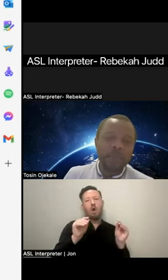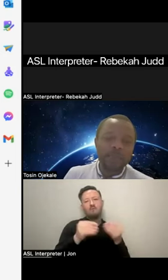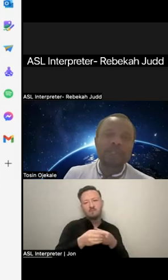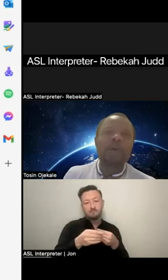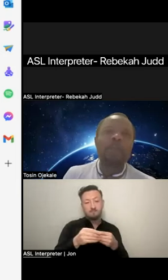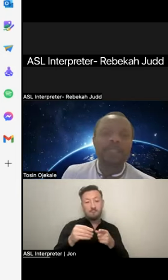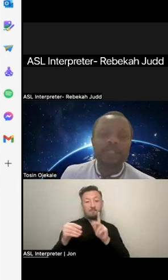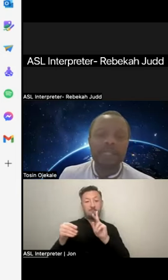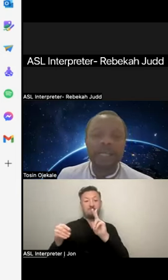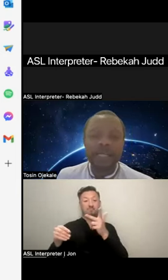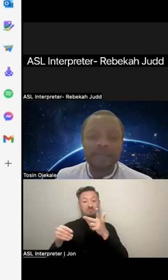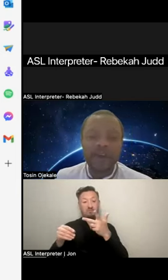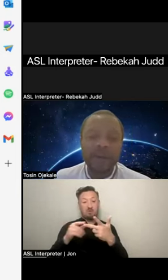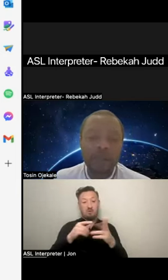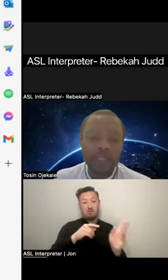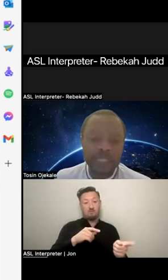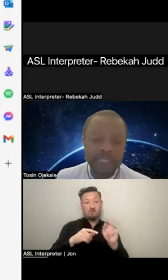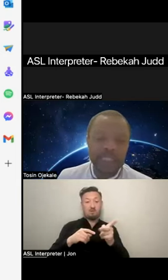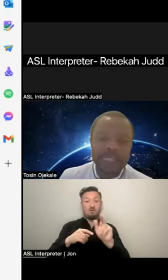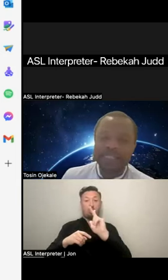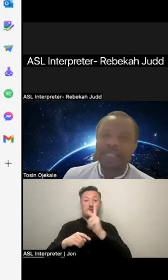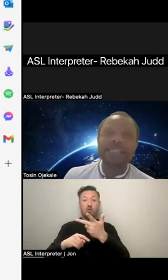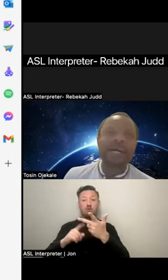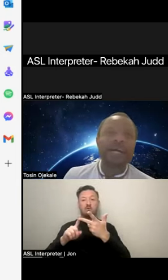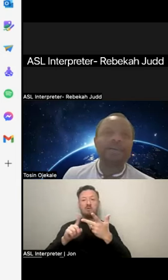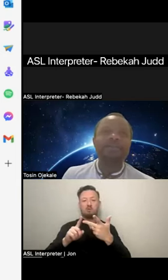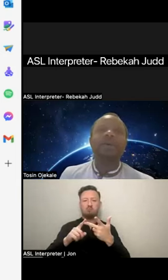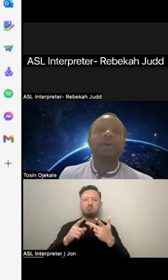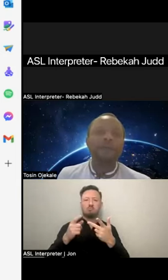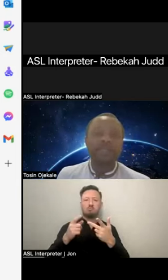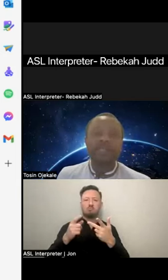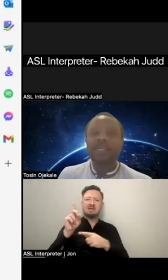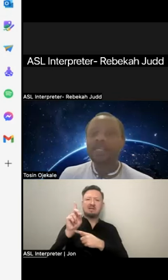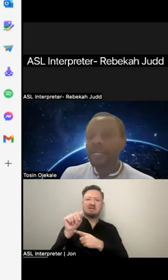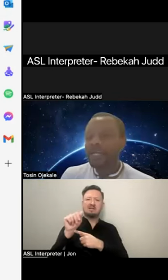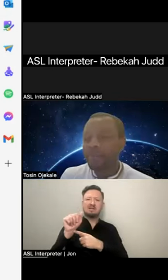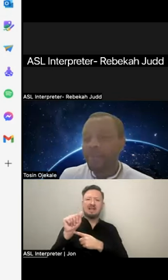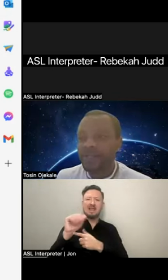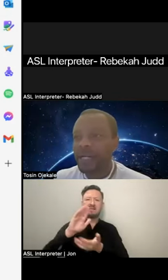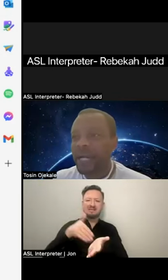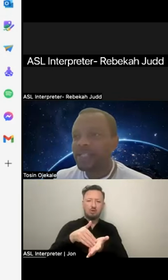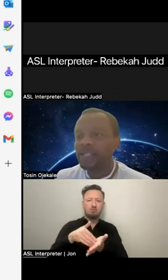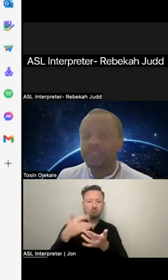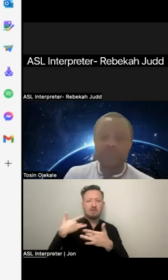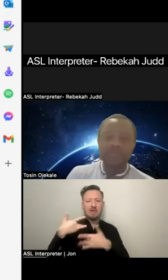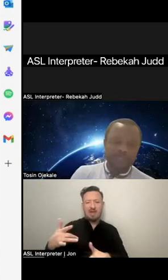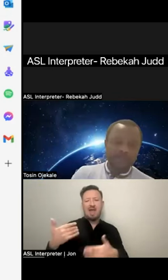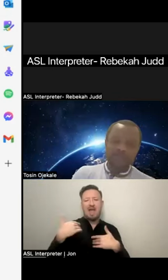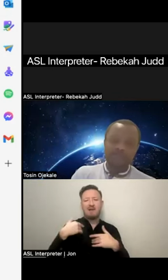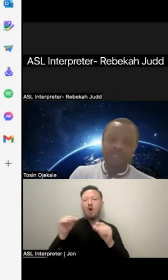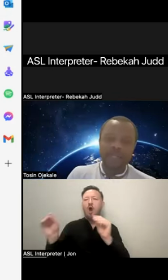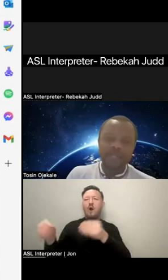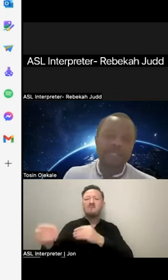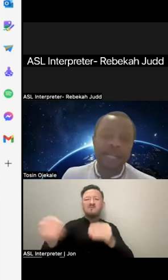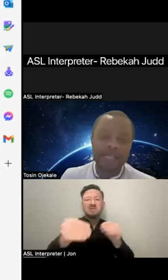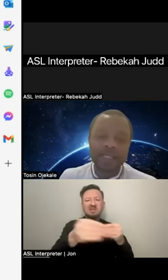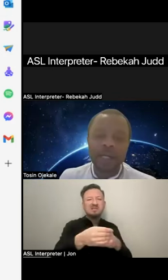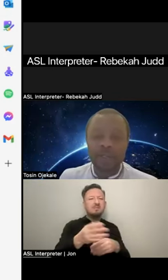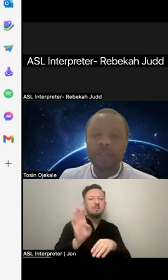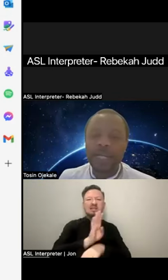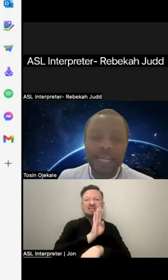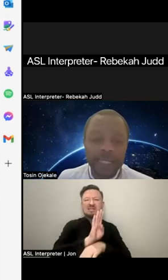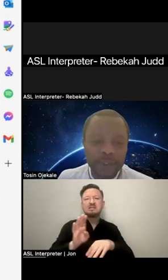is very common in data center, offices, enterprise organization, industries, and things like